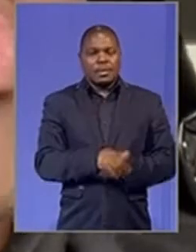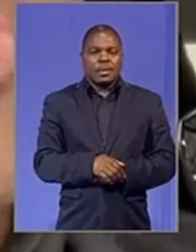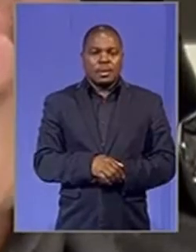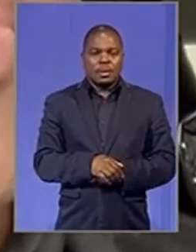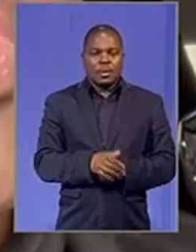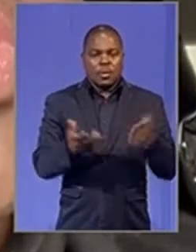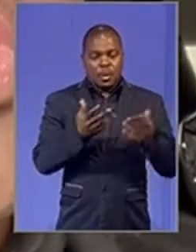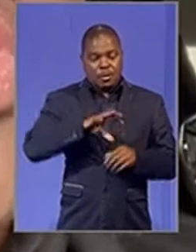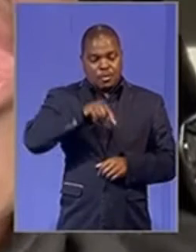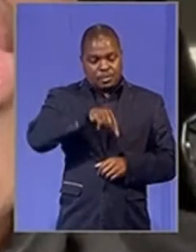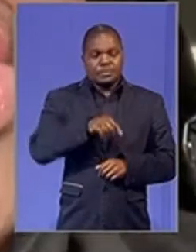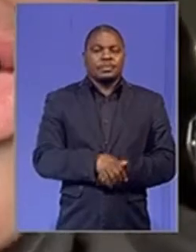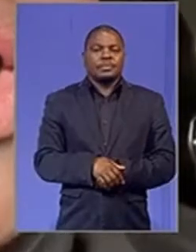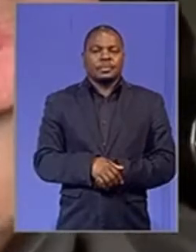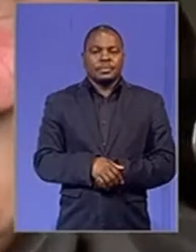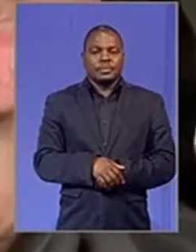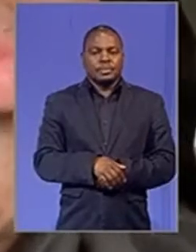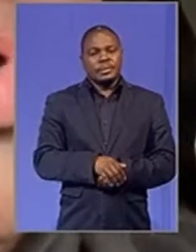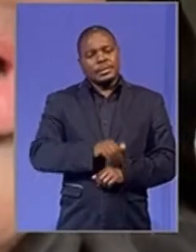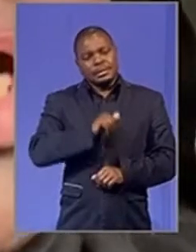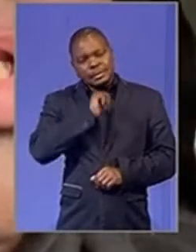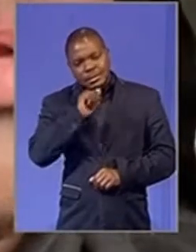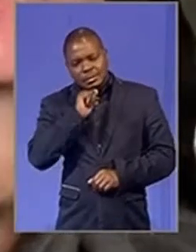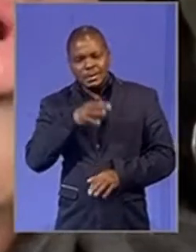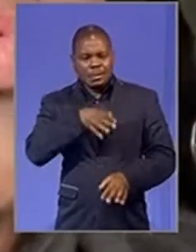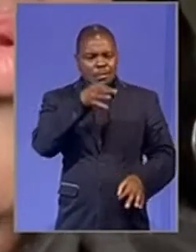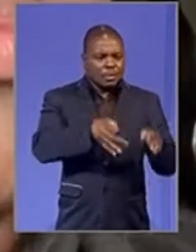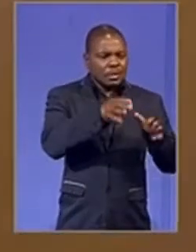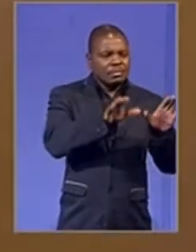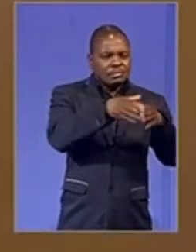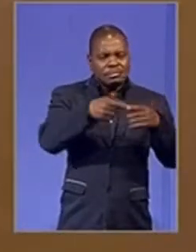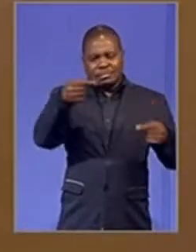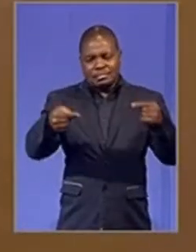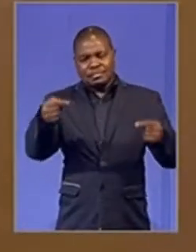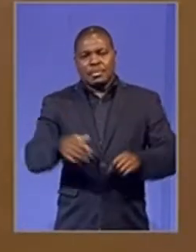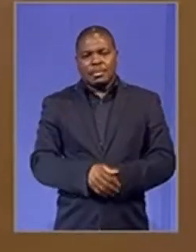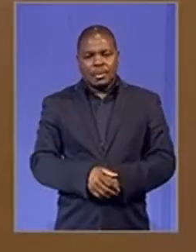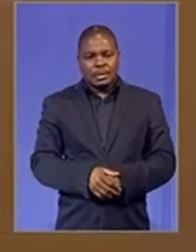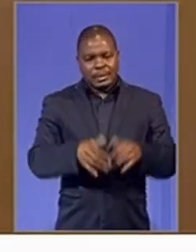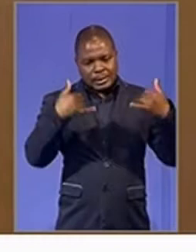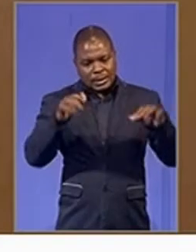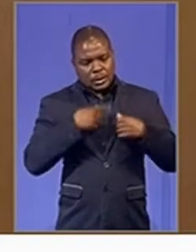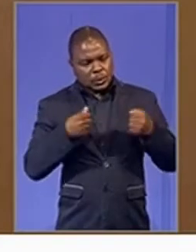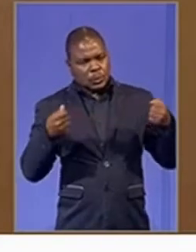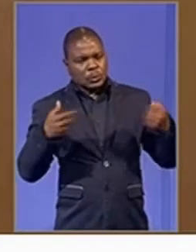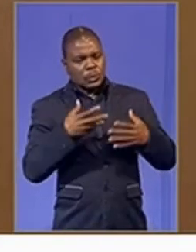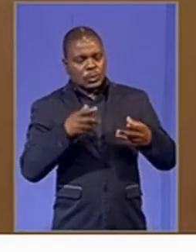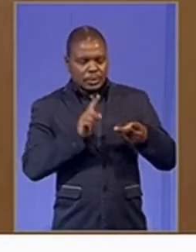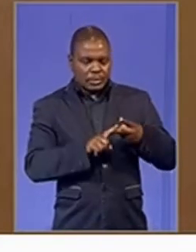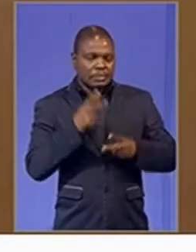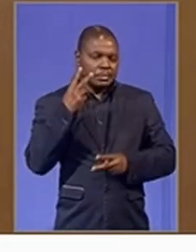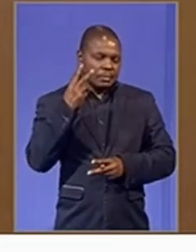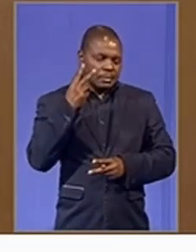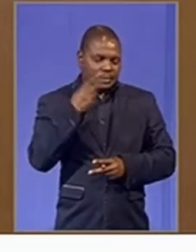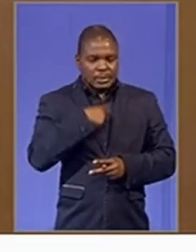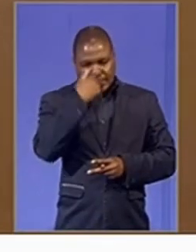the province, regardless of our political differences. We are still shocked and saddened by the